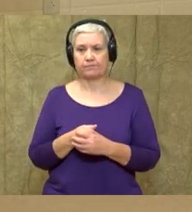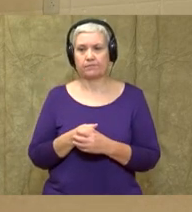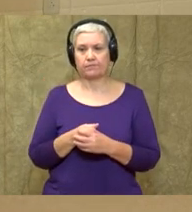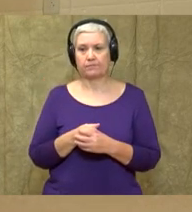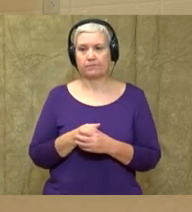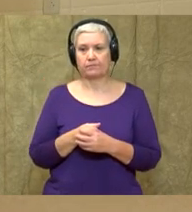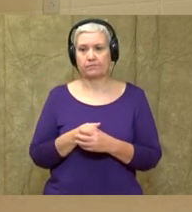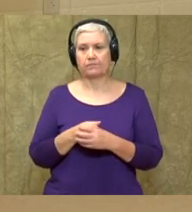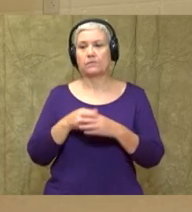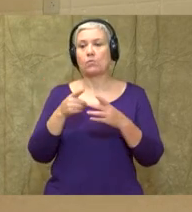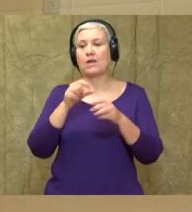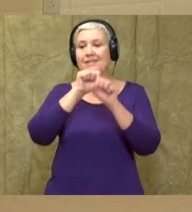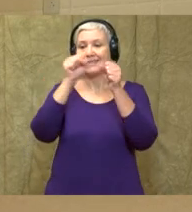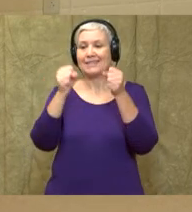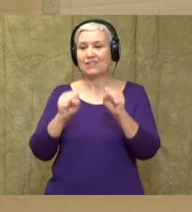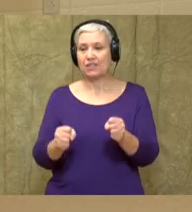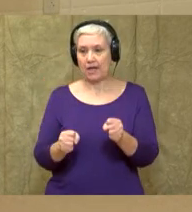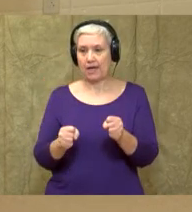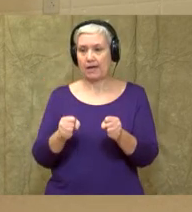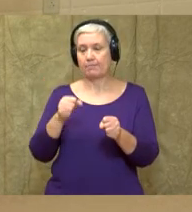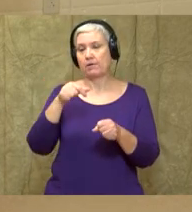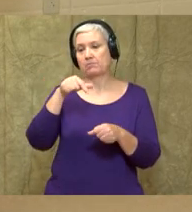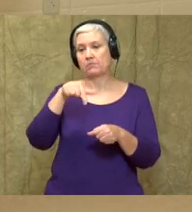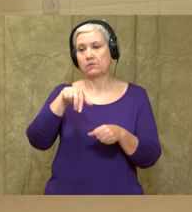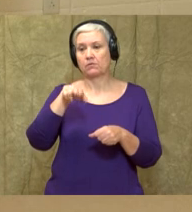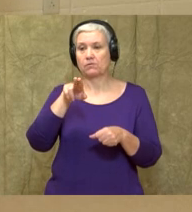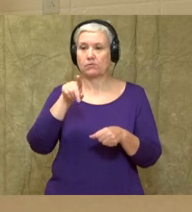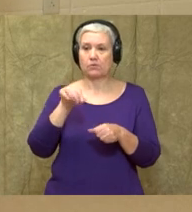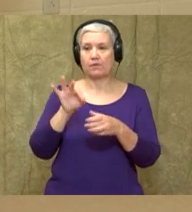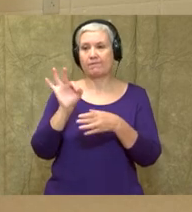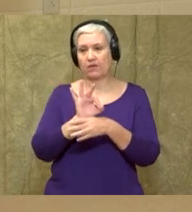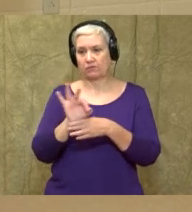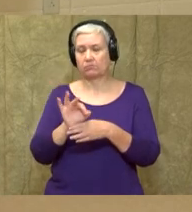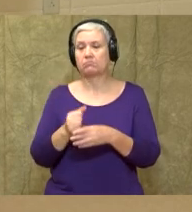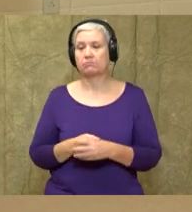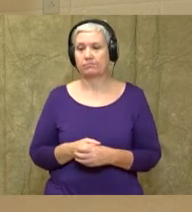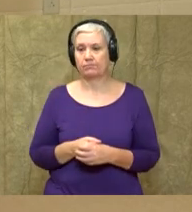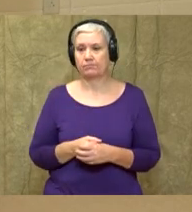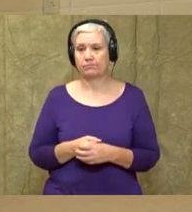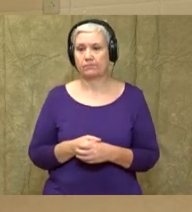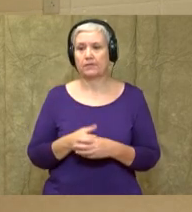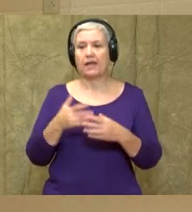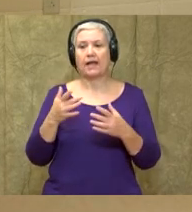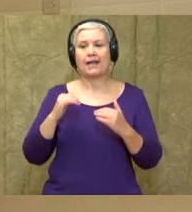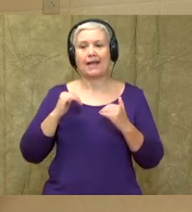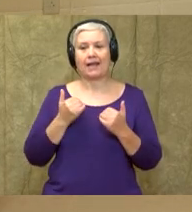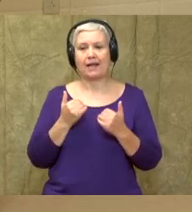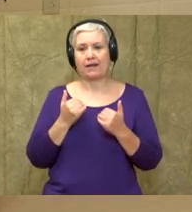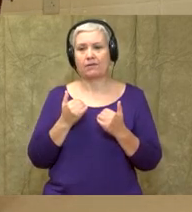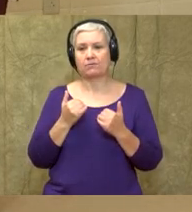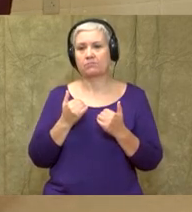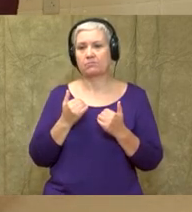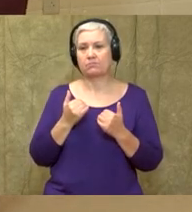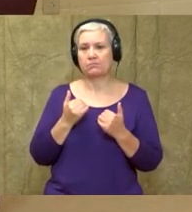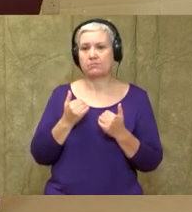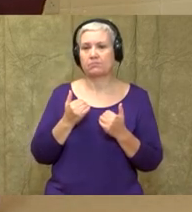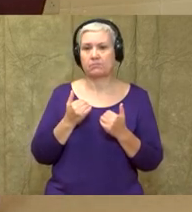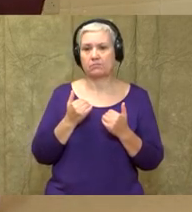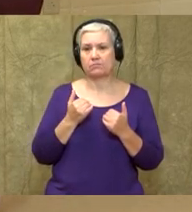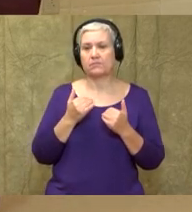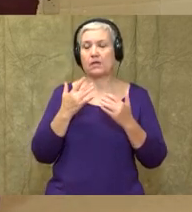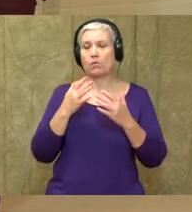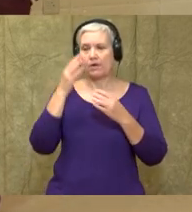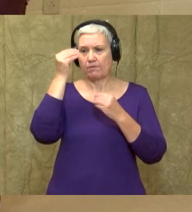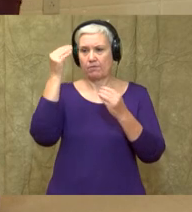of quadratic functions? In what ways can we transform the graph of quadratic functions? And then what information about the